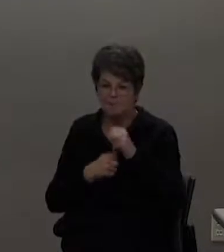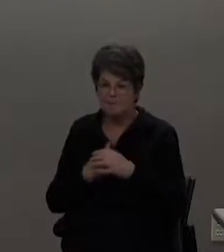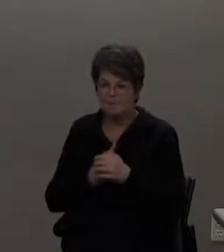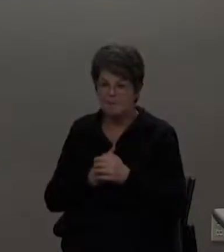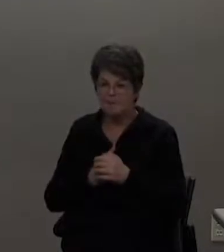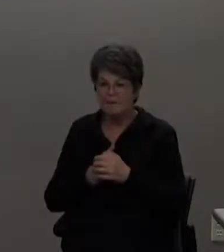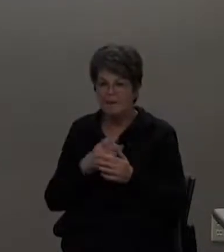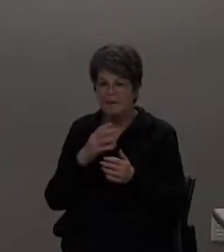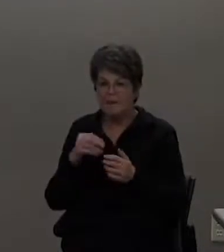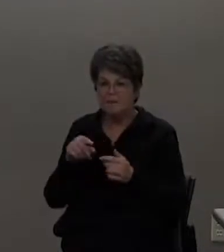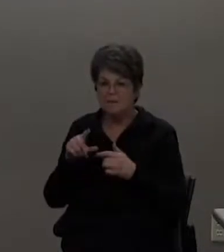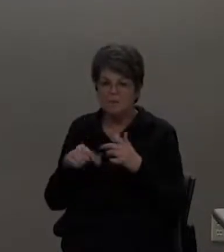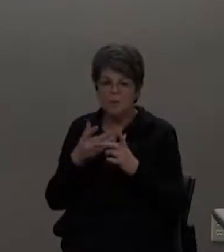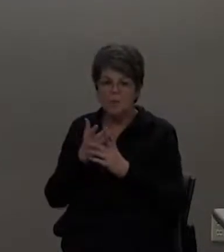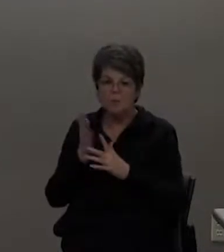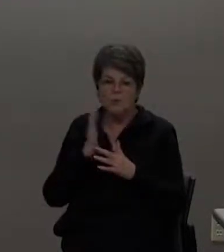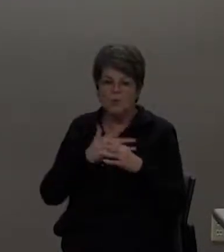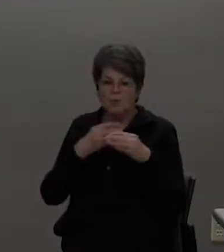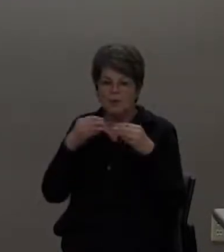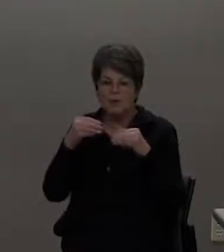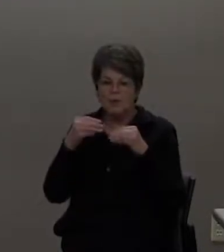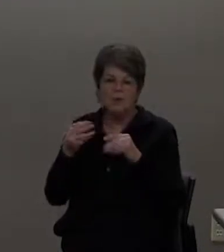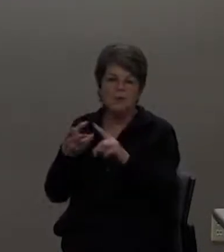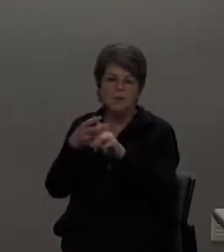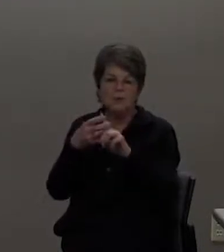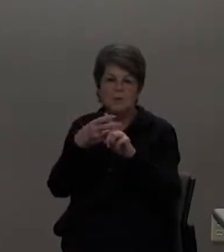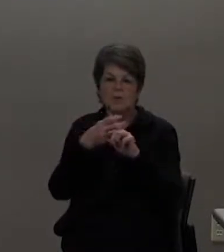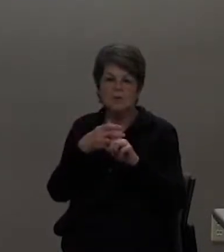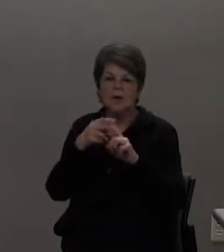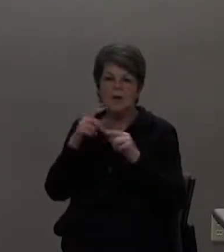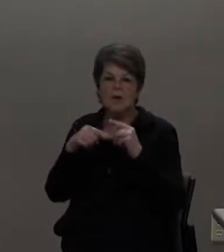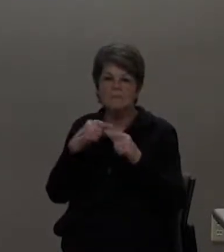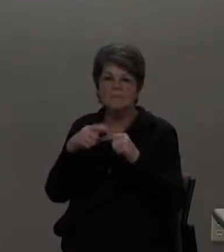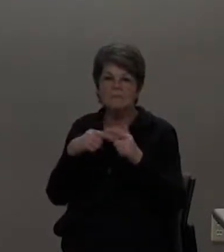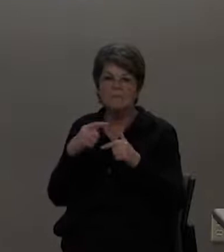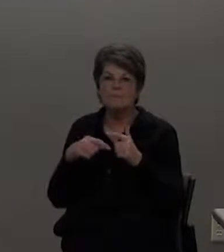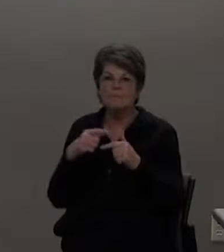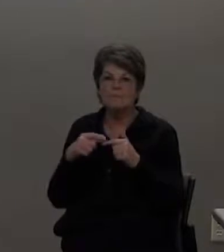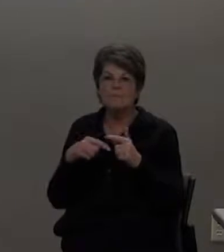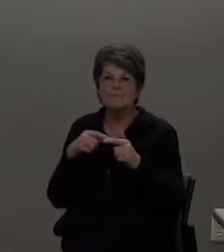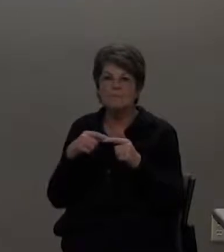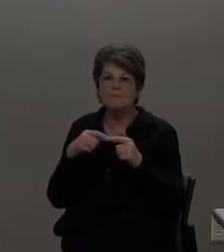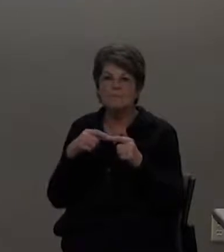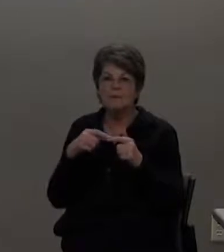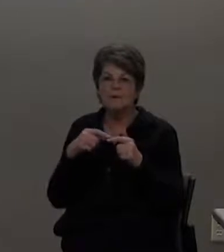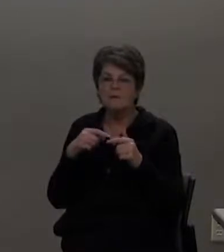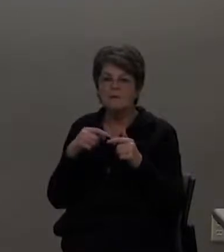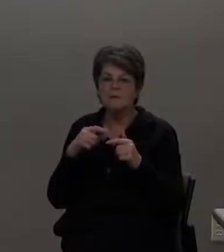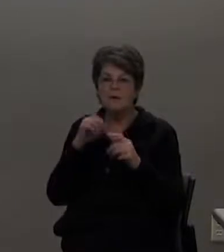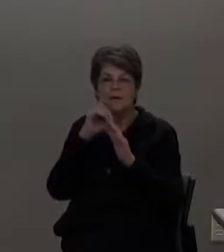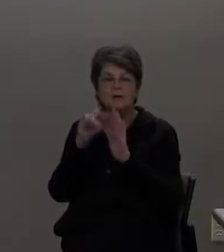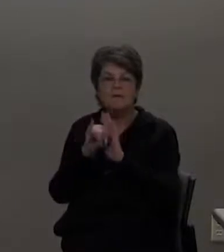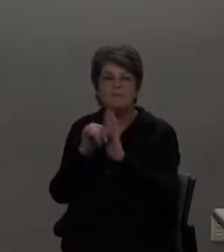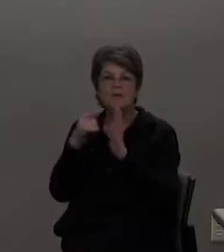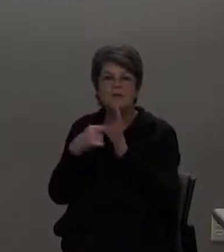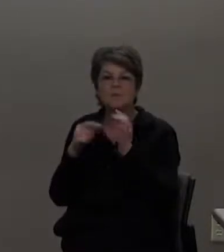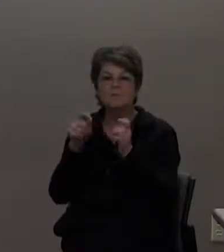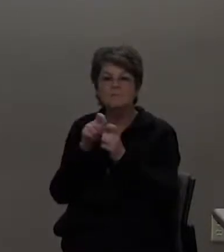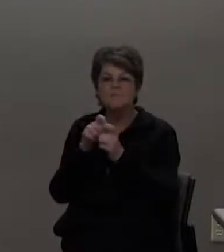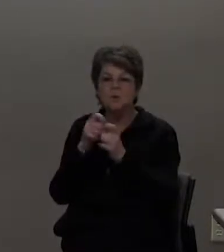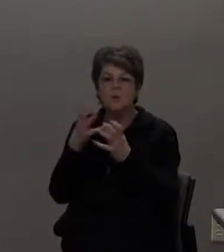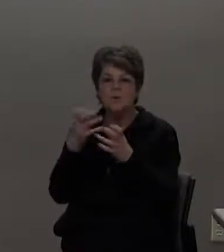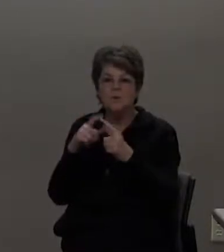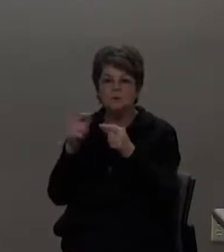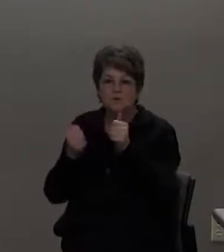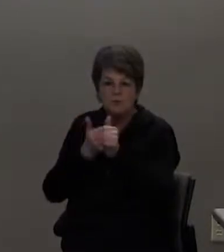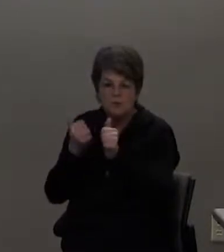And this kind of goes through our marketing and recruitment efforts. And this is about the shotgun or the rifle approach. This is about identifying what specifically we want to go